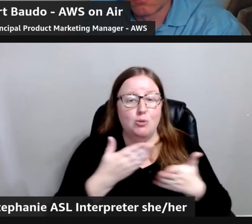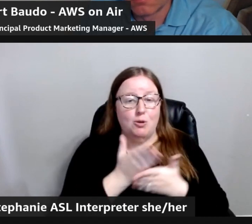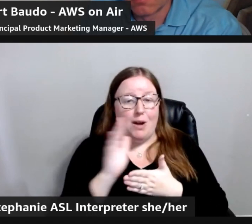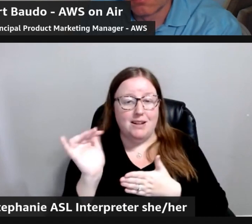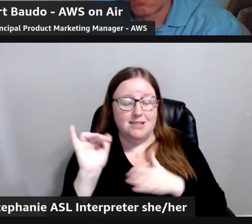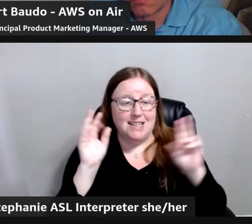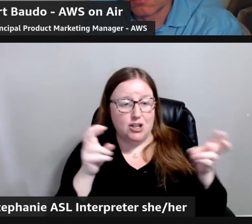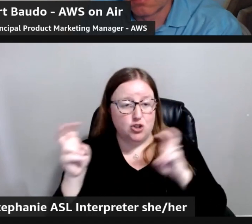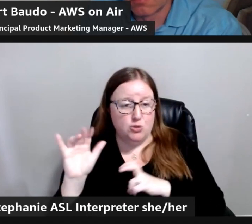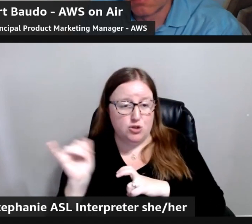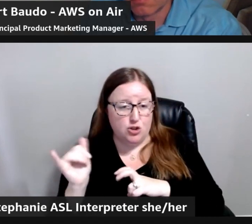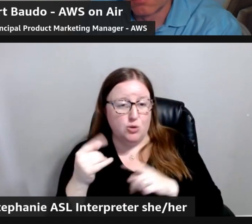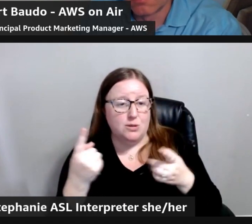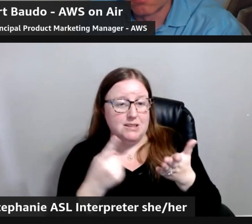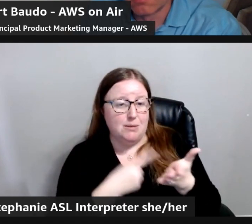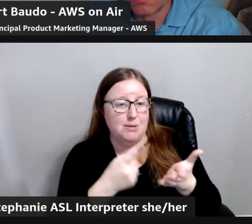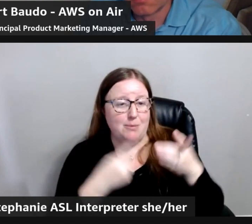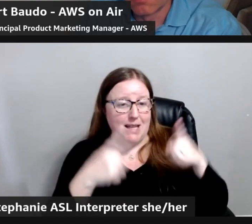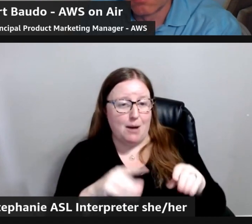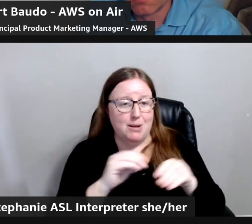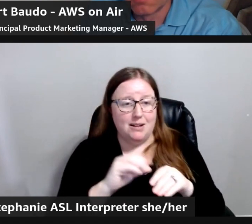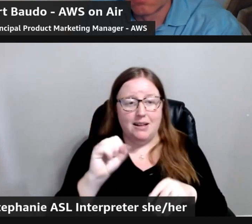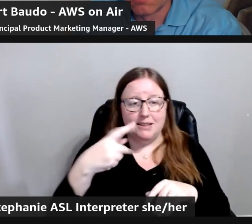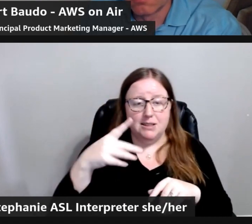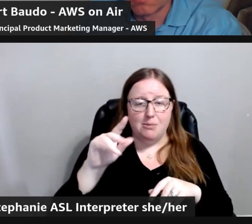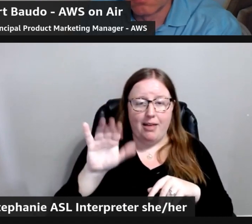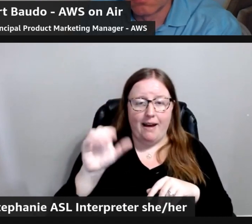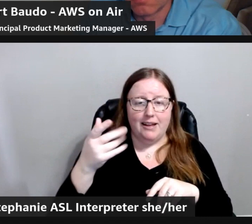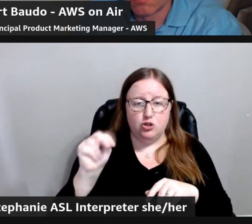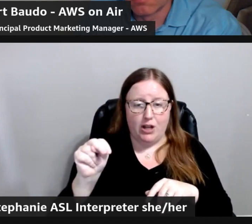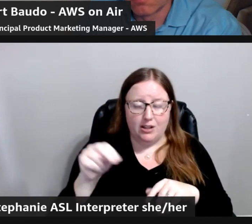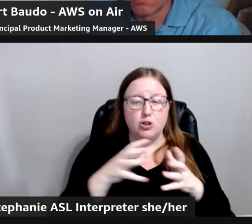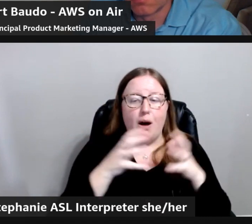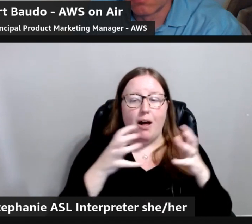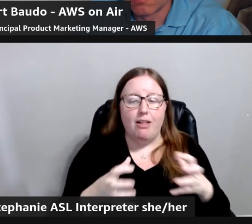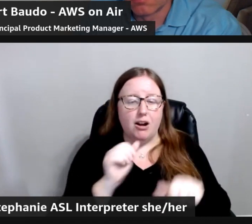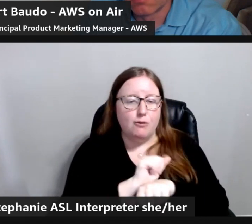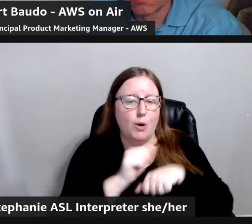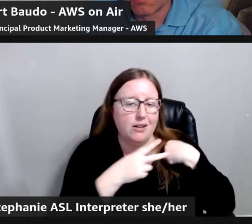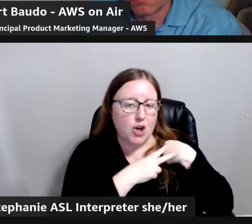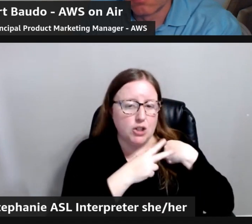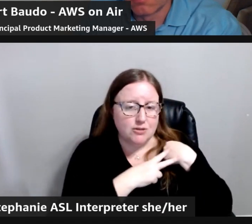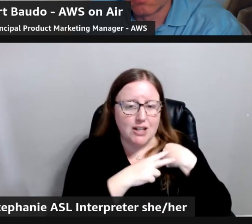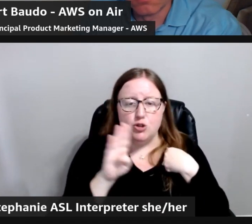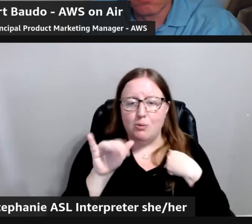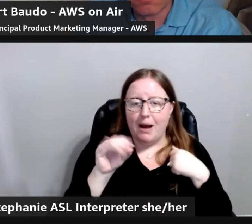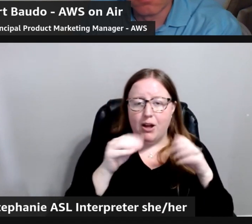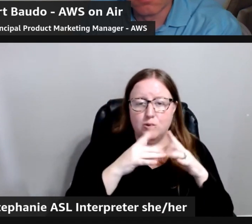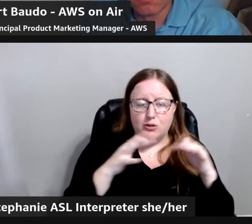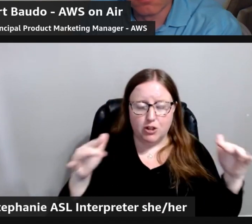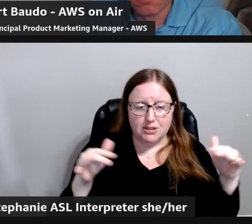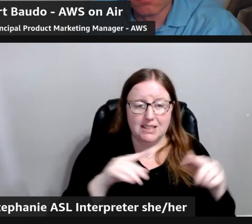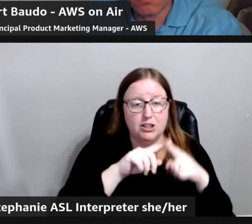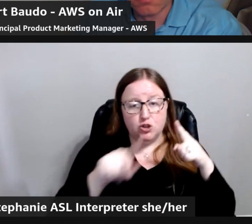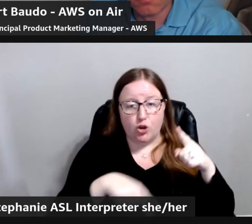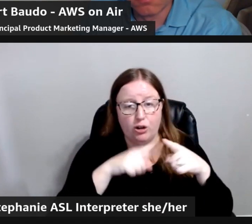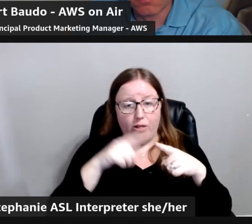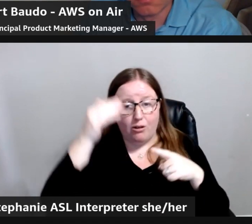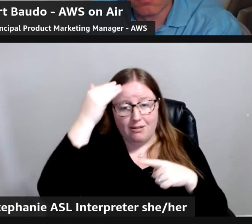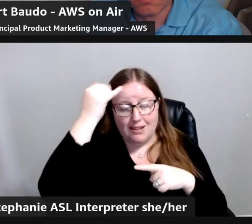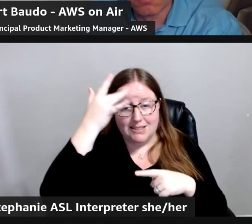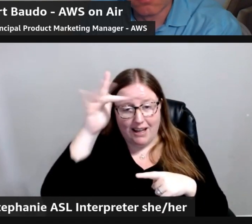sometimes endemic in supply chains. And so we're doing a lot of work in conservation and biodiversity. We're thinking about circular intelligence. You'll be hearing from my